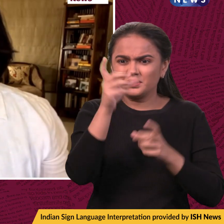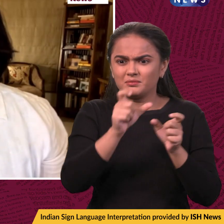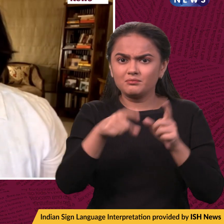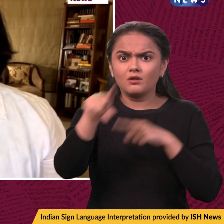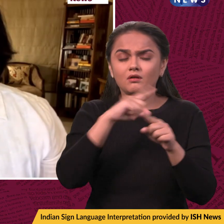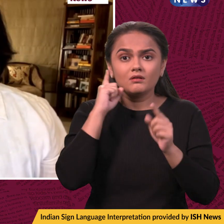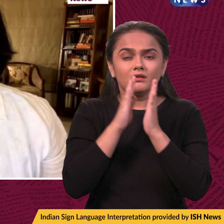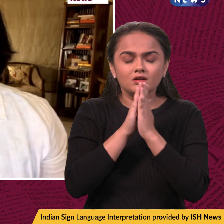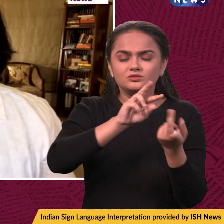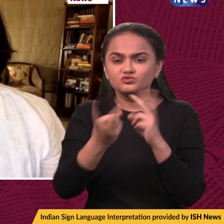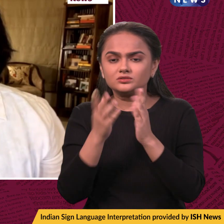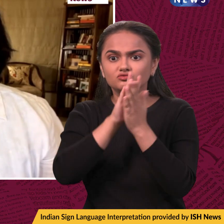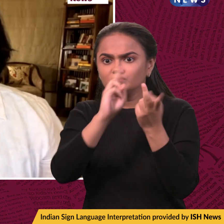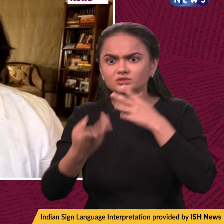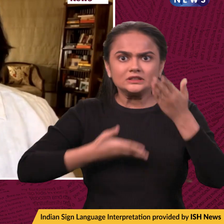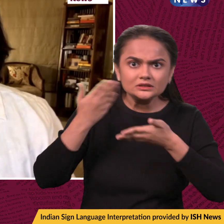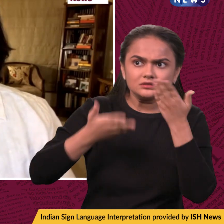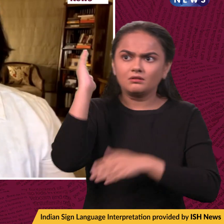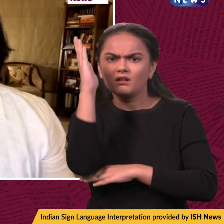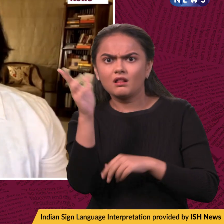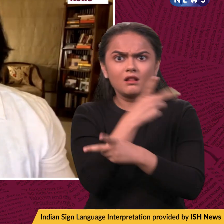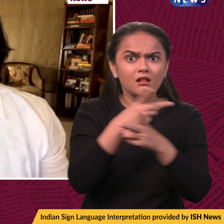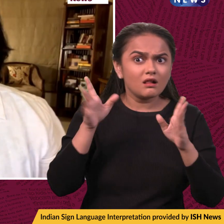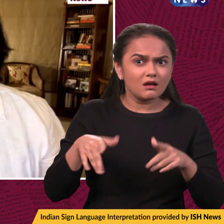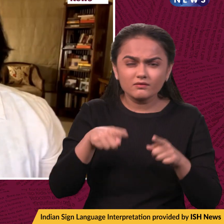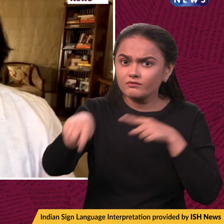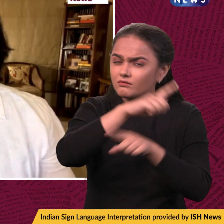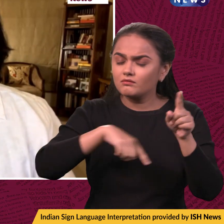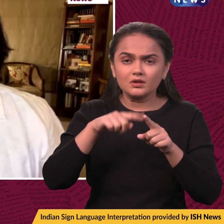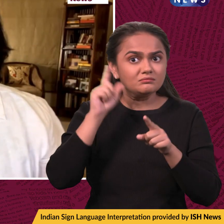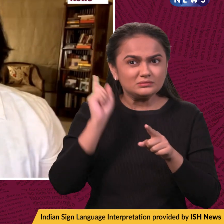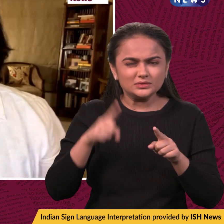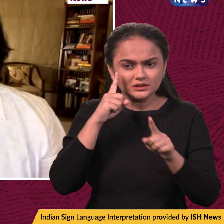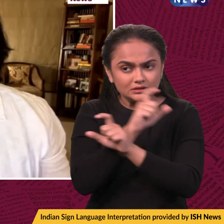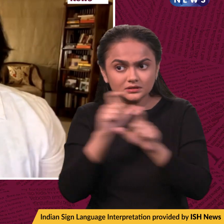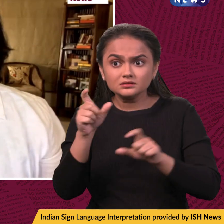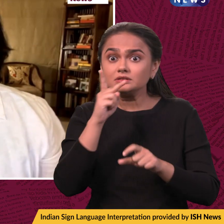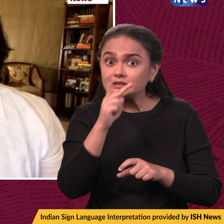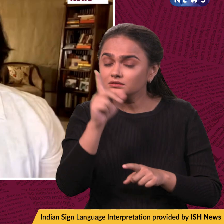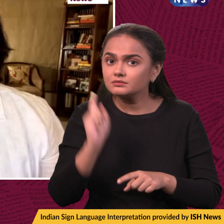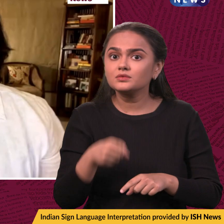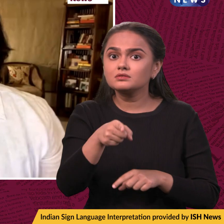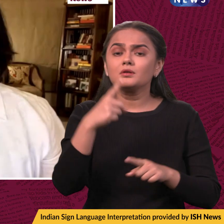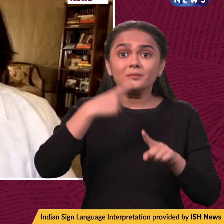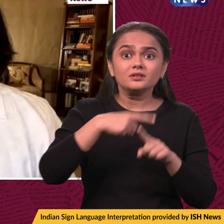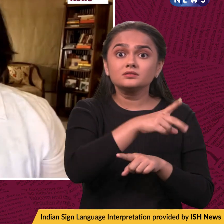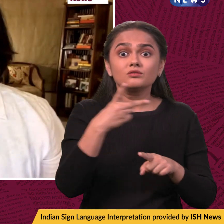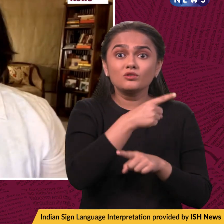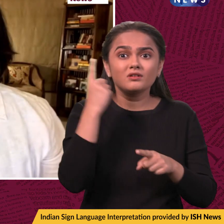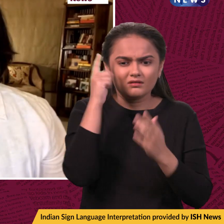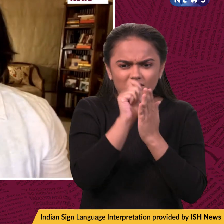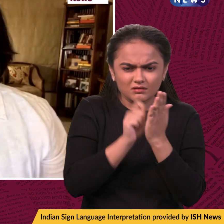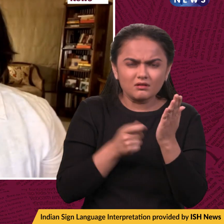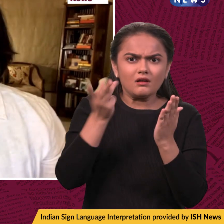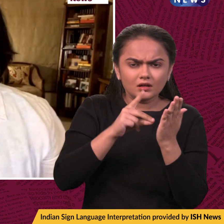want ban on religious conversions. The Law Department is reviewing it. After the review, it will be cleared in cabinet. In all probabilities, a